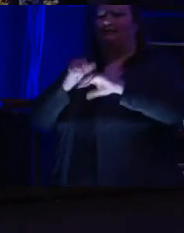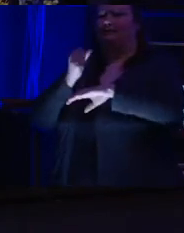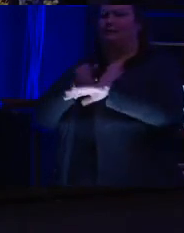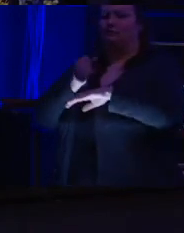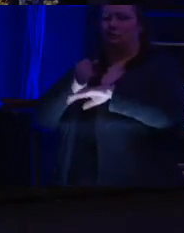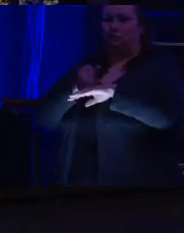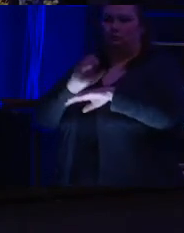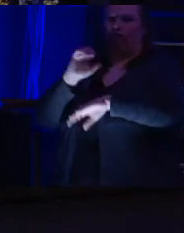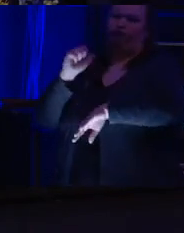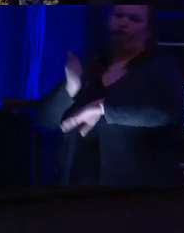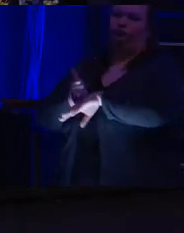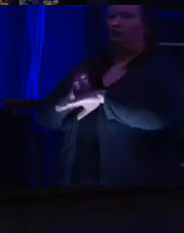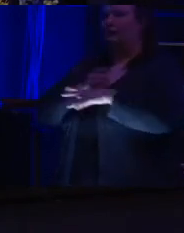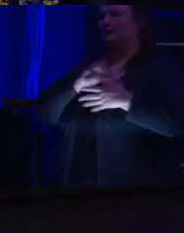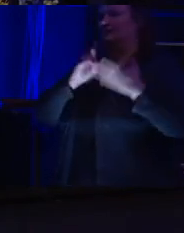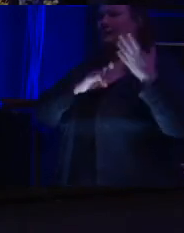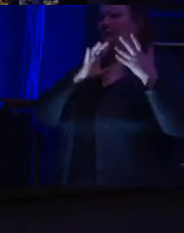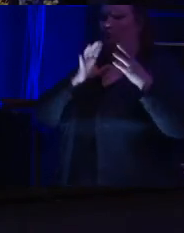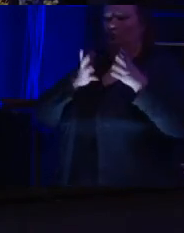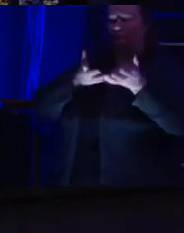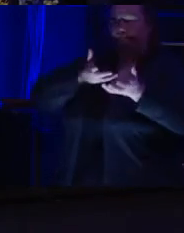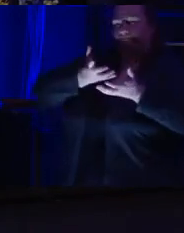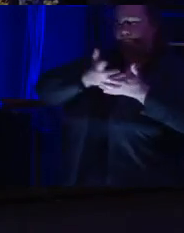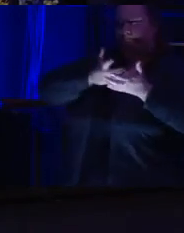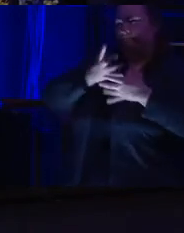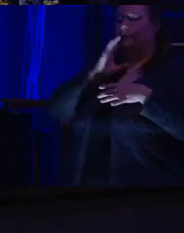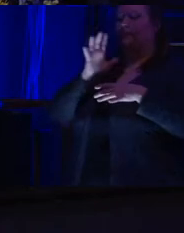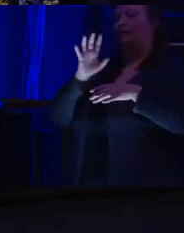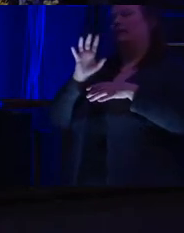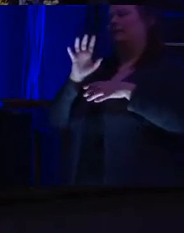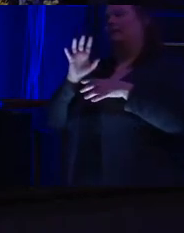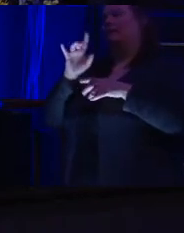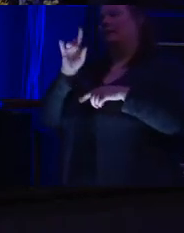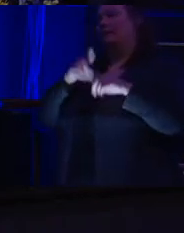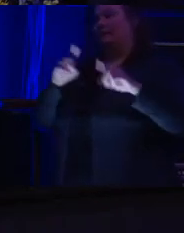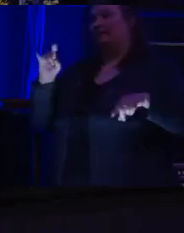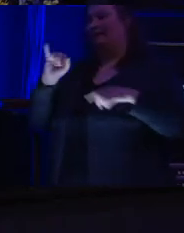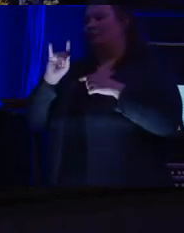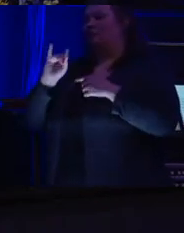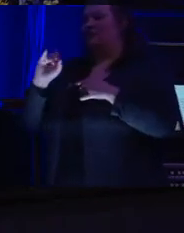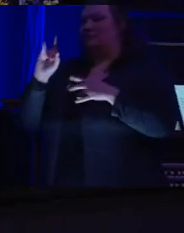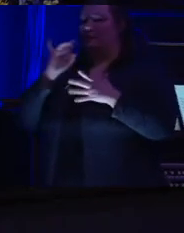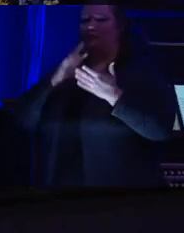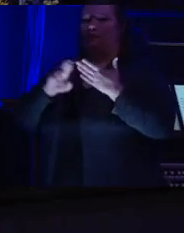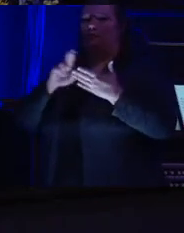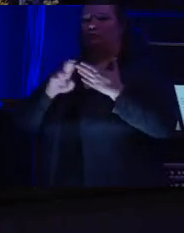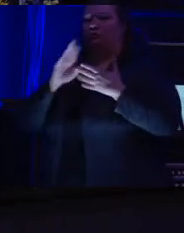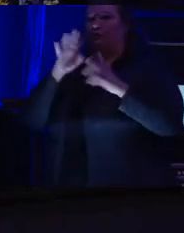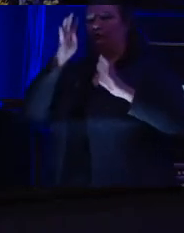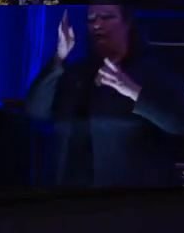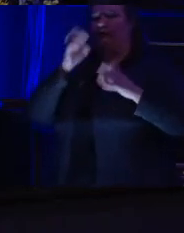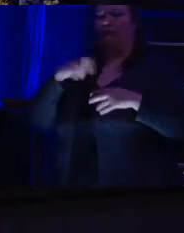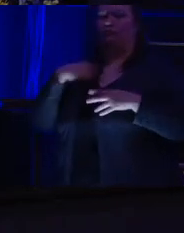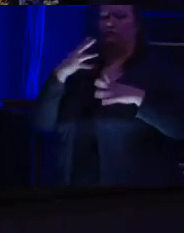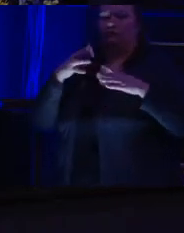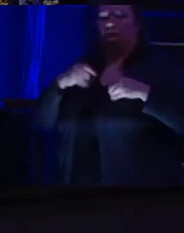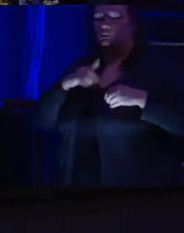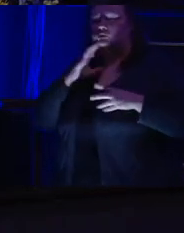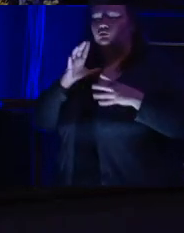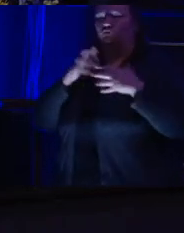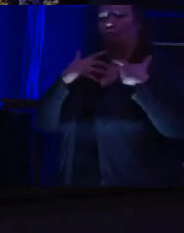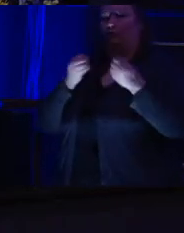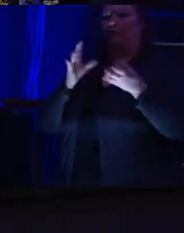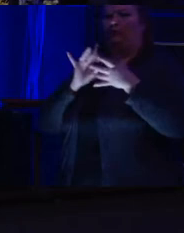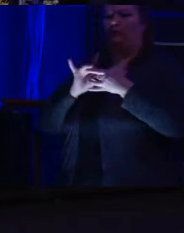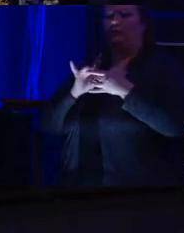which was designed to foster interdisciplinary research and creative risk-taking, and strengthen the connections